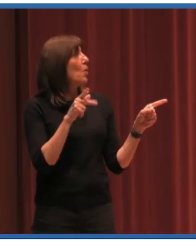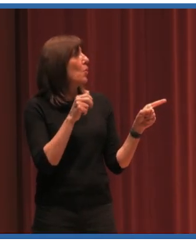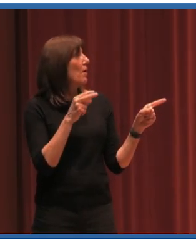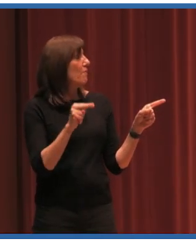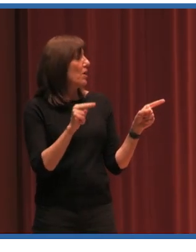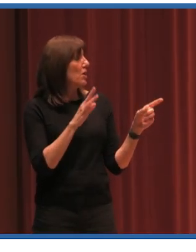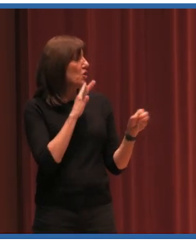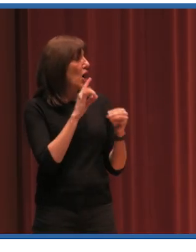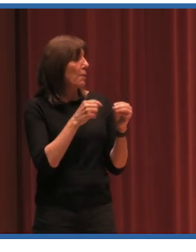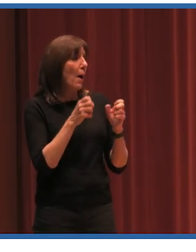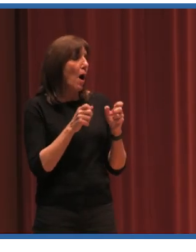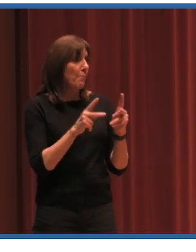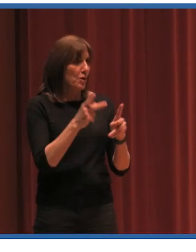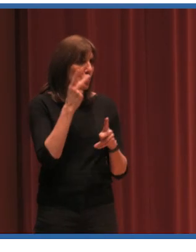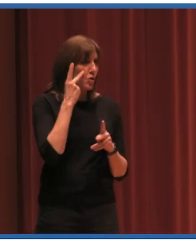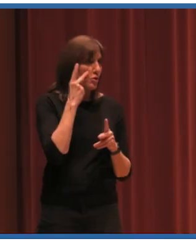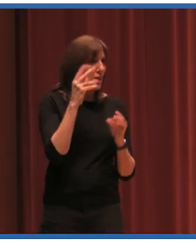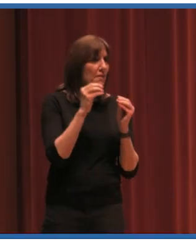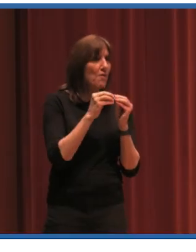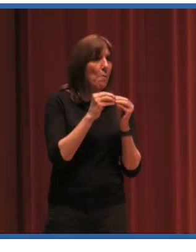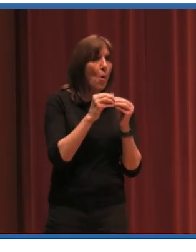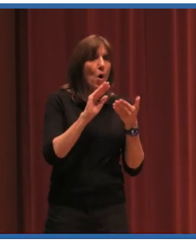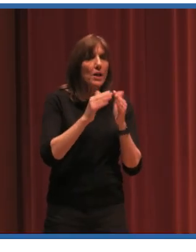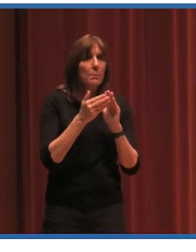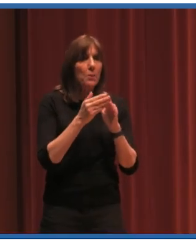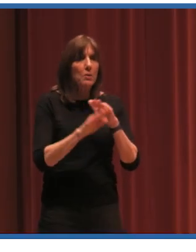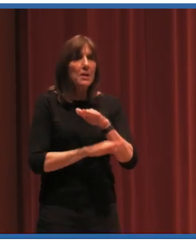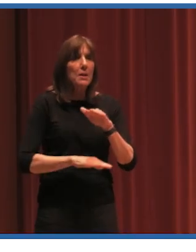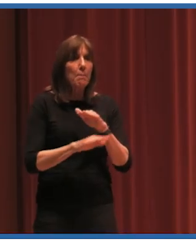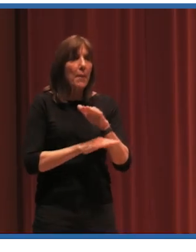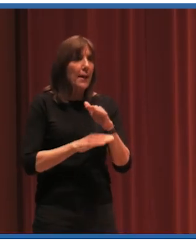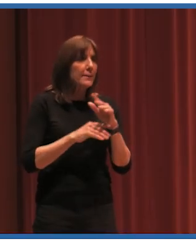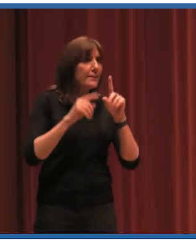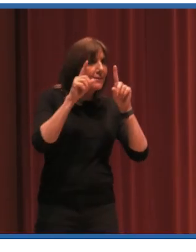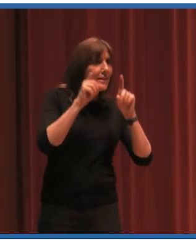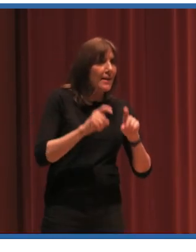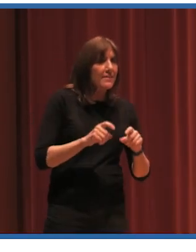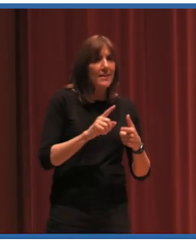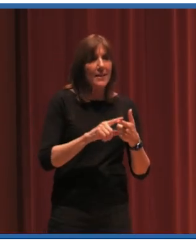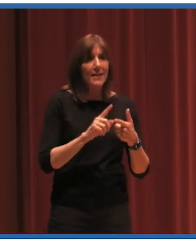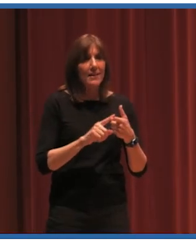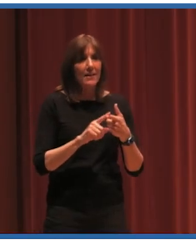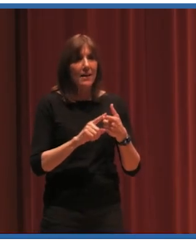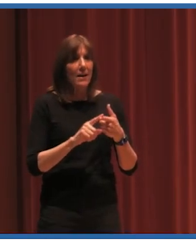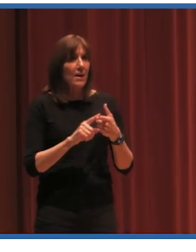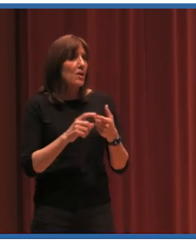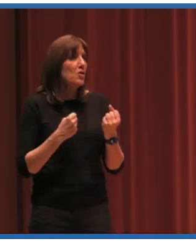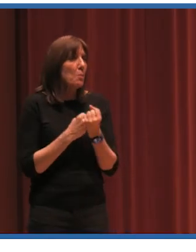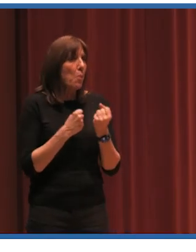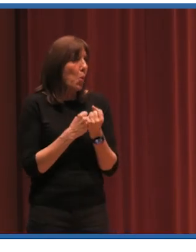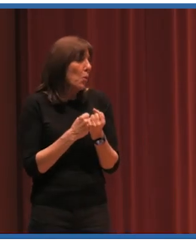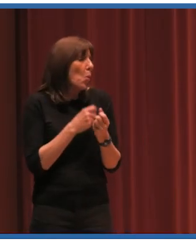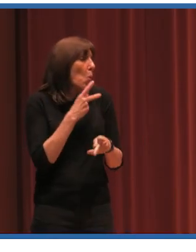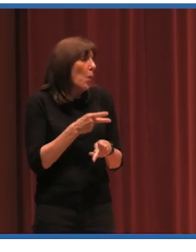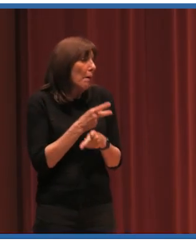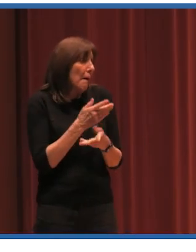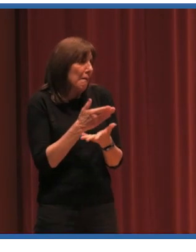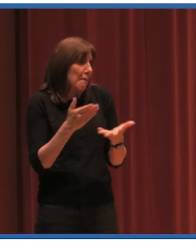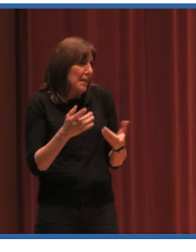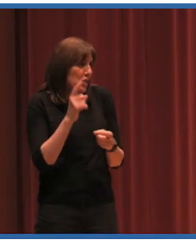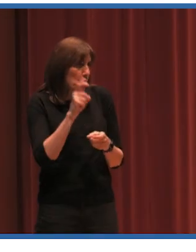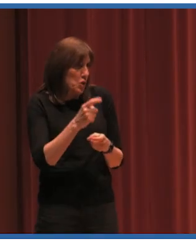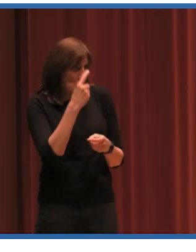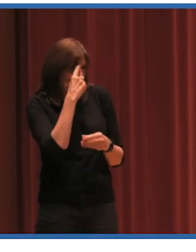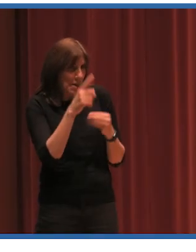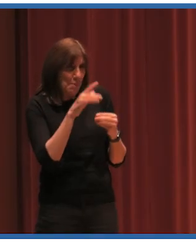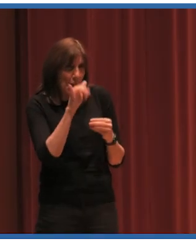about opportunities you see for more community-based screening or more community-based support. What are some of the kind of considerations we should make